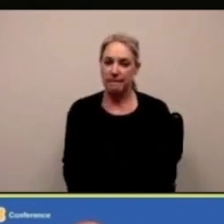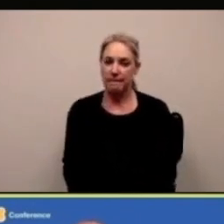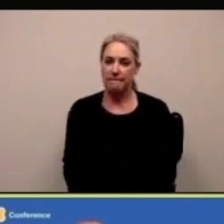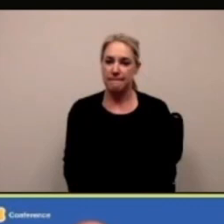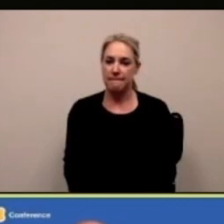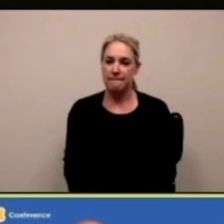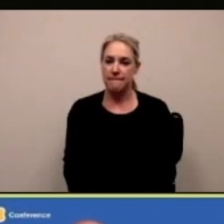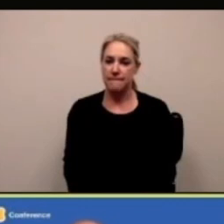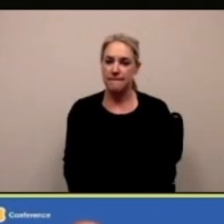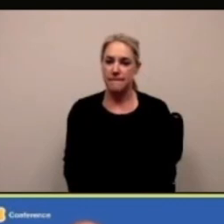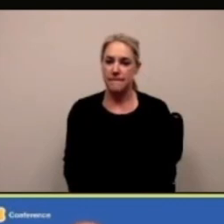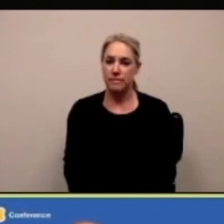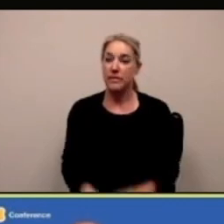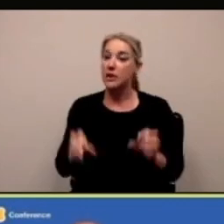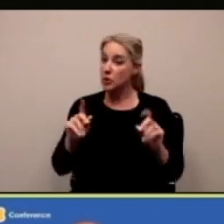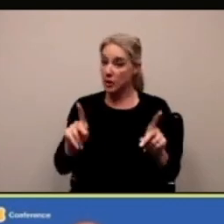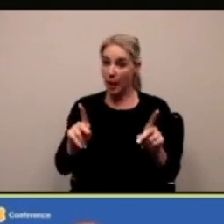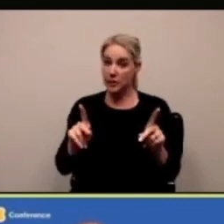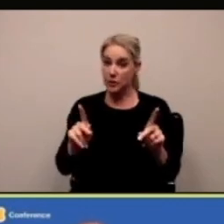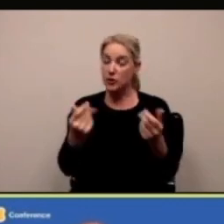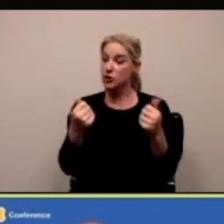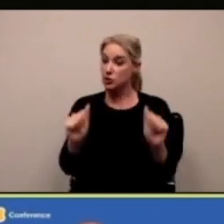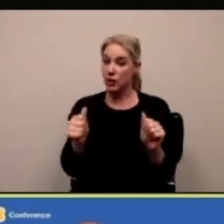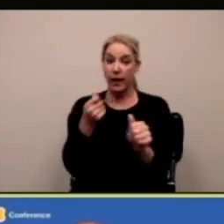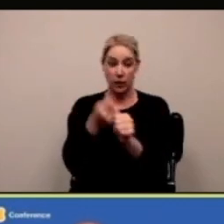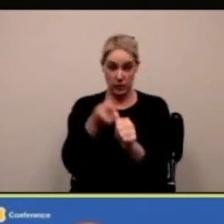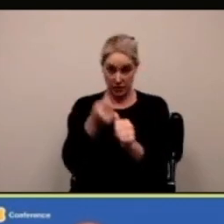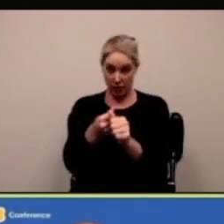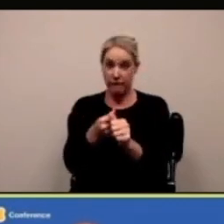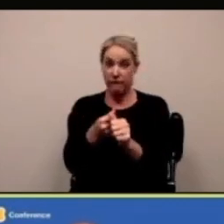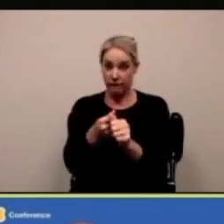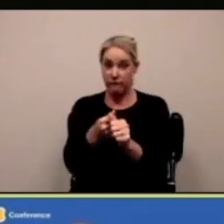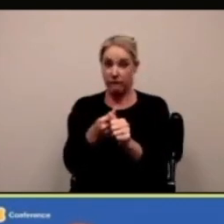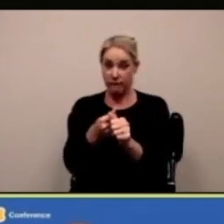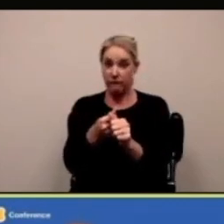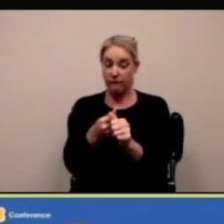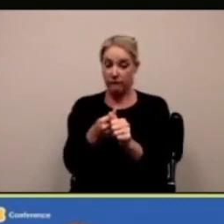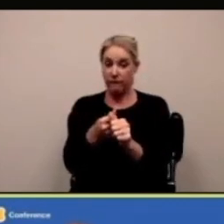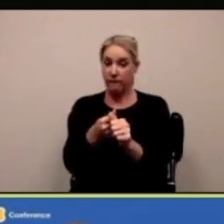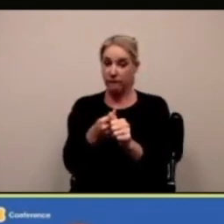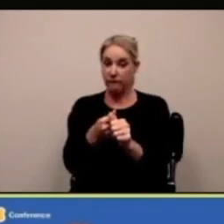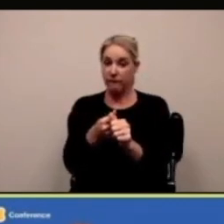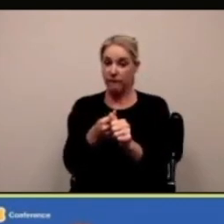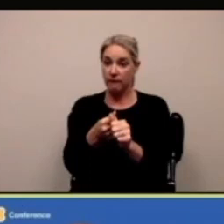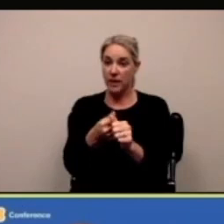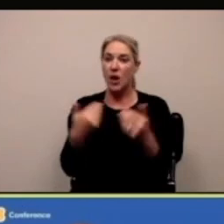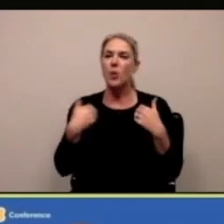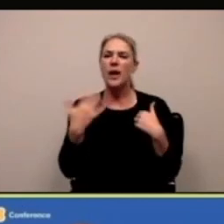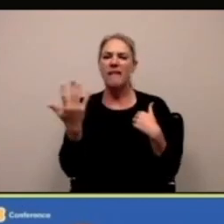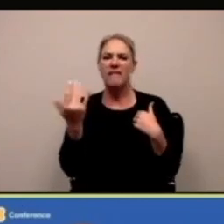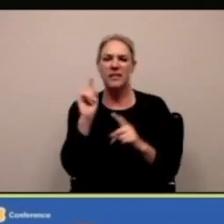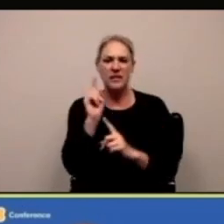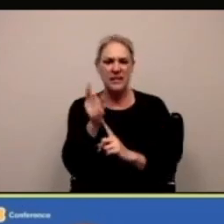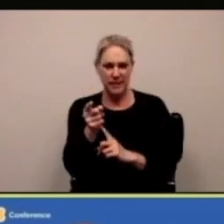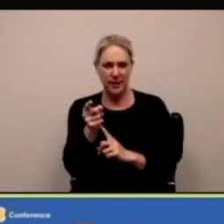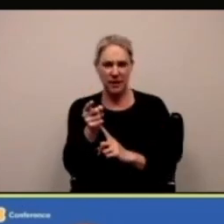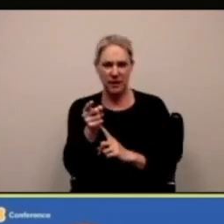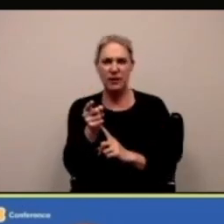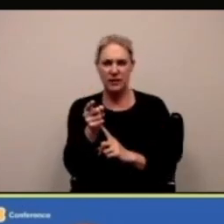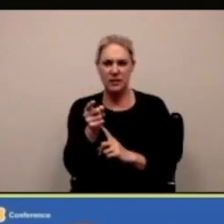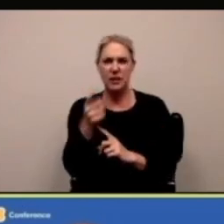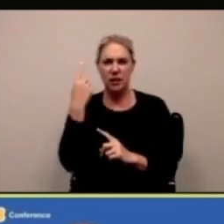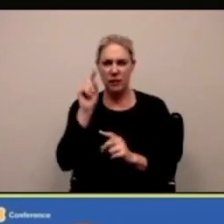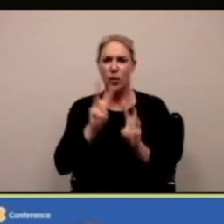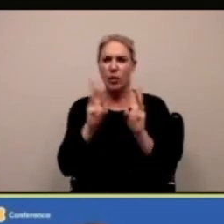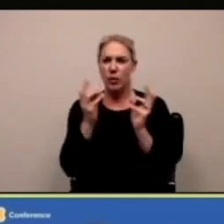So we're going to have just an opportunity to kind of try this a little bit on your own. I know that we have about 15 minutes left in today's